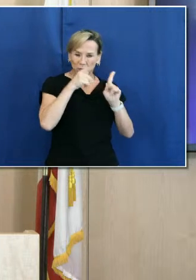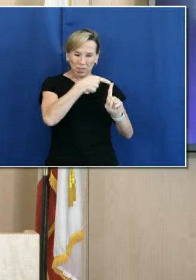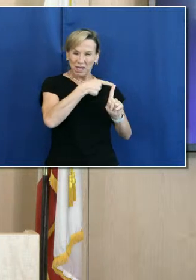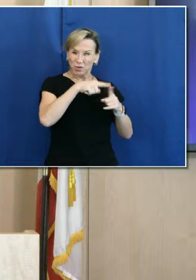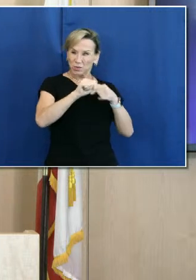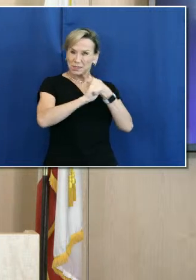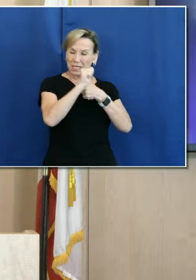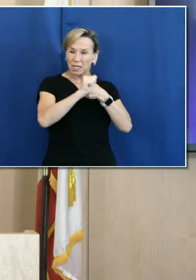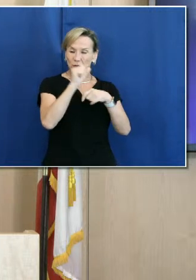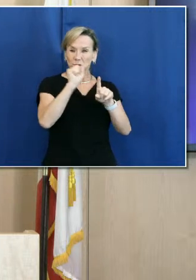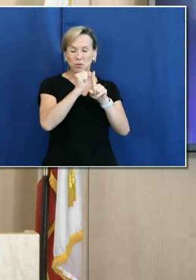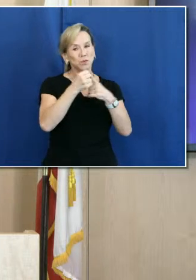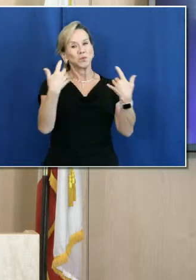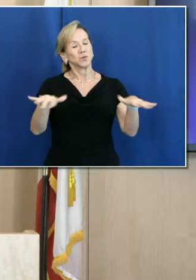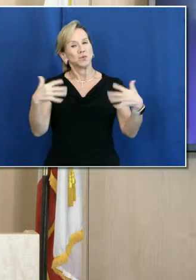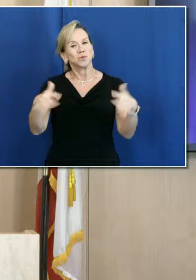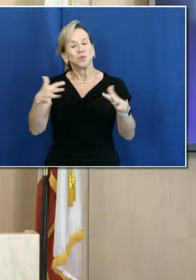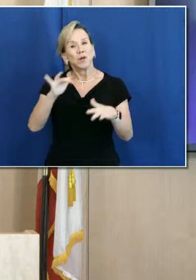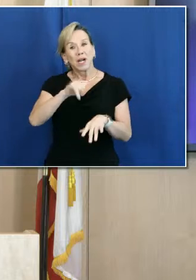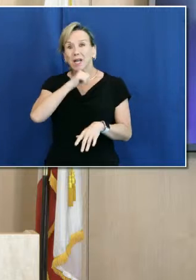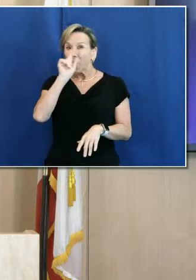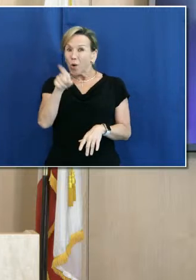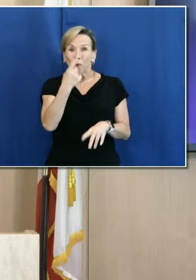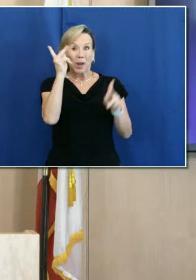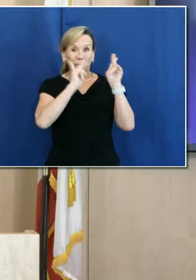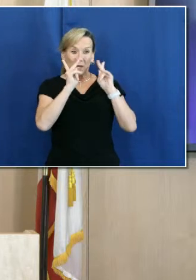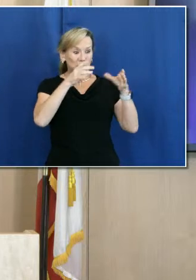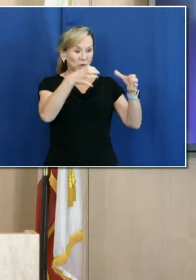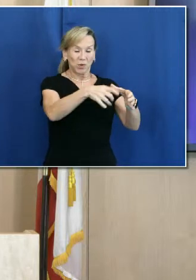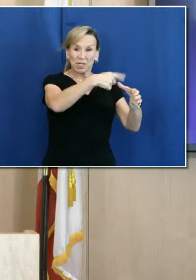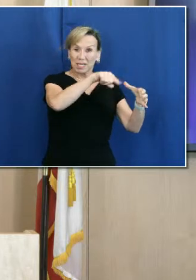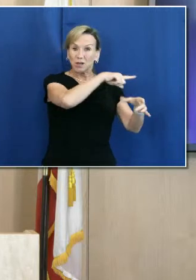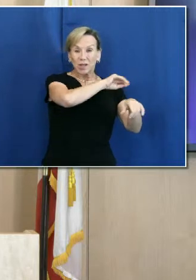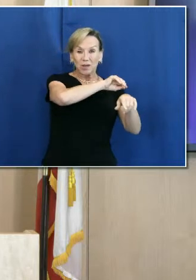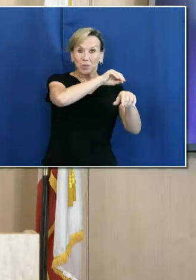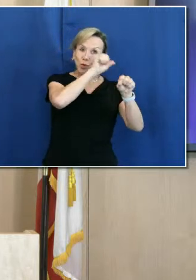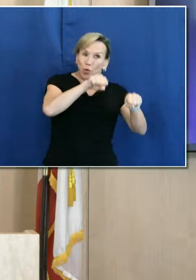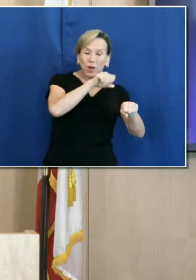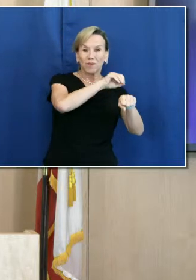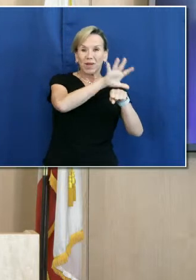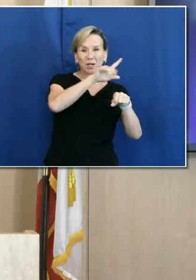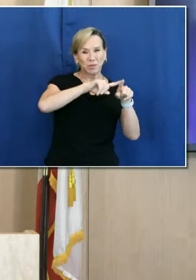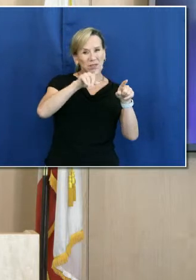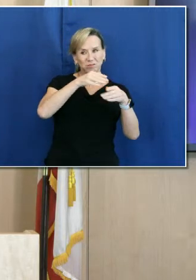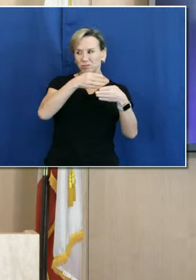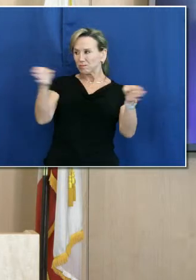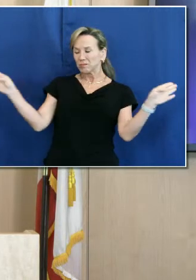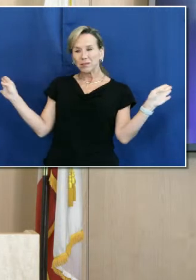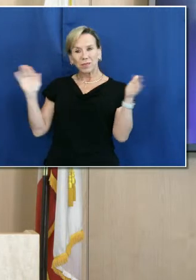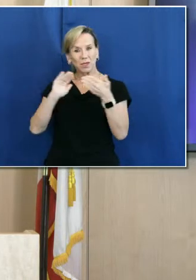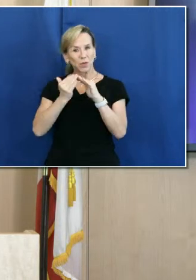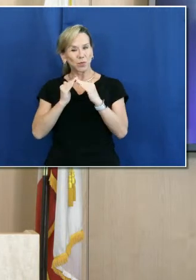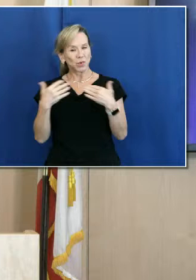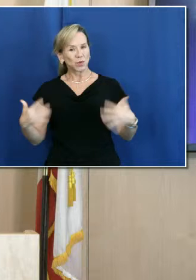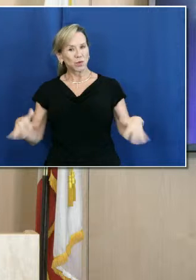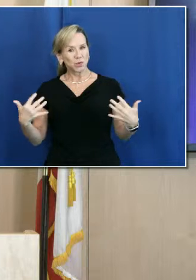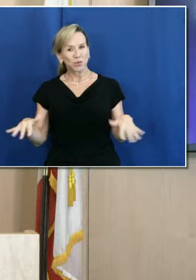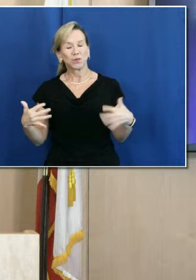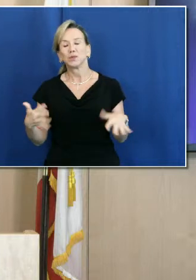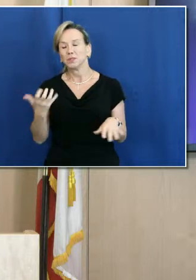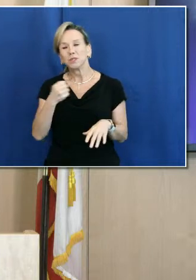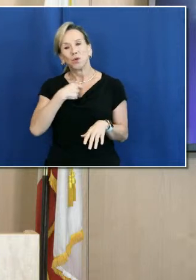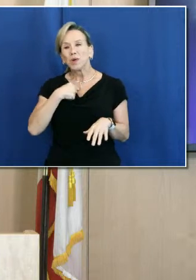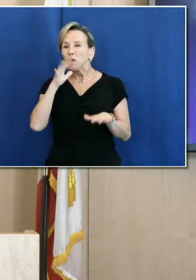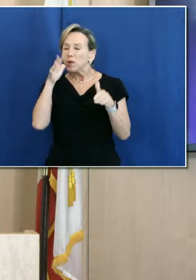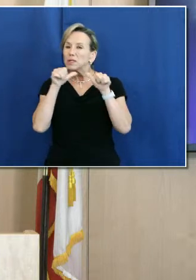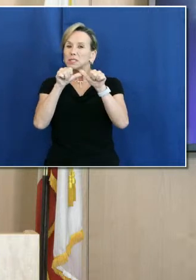And it's not only the members of their congregation, but it is the rest of the community. And so we will continue to explore every option that we have,